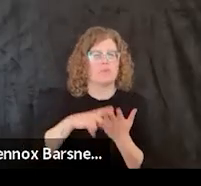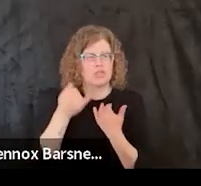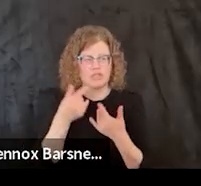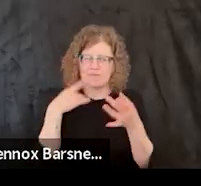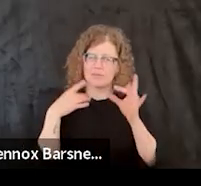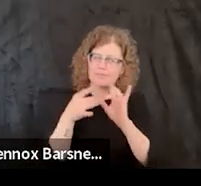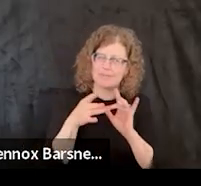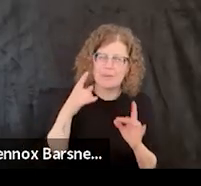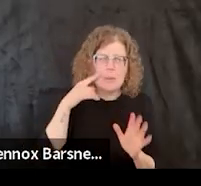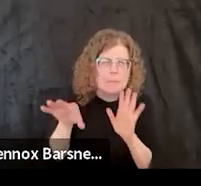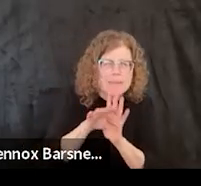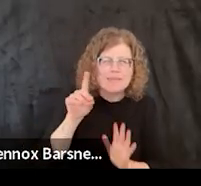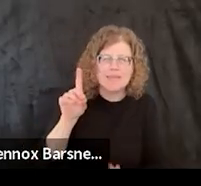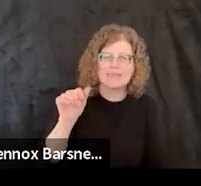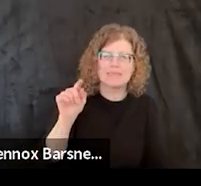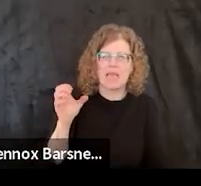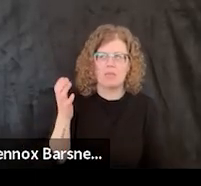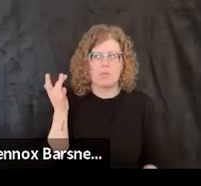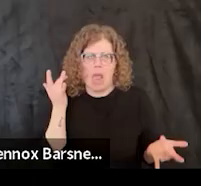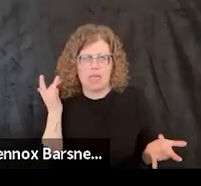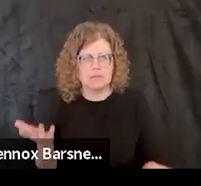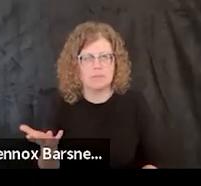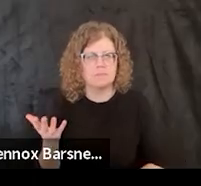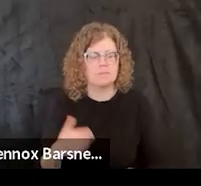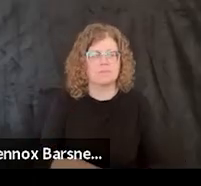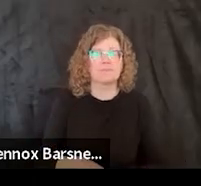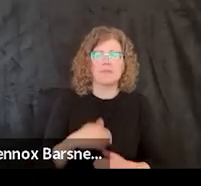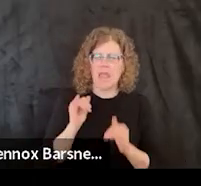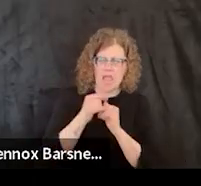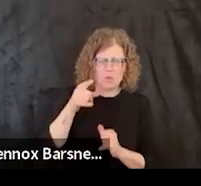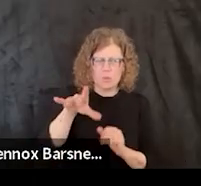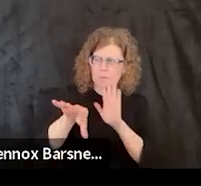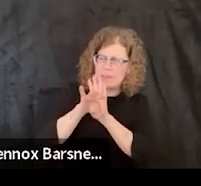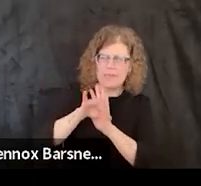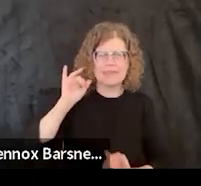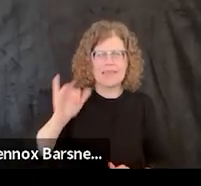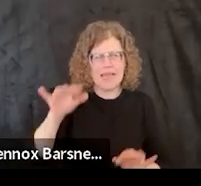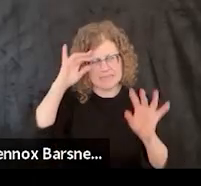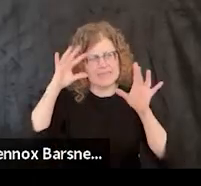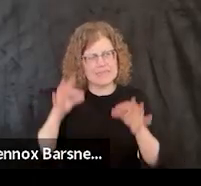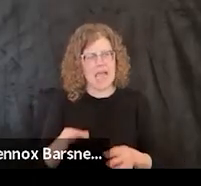are the most feasible, how you came to decide the location or venue of your project,